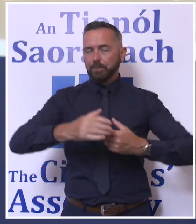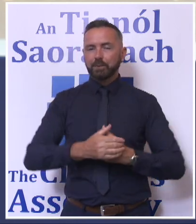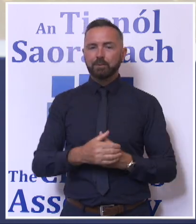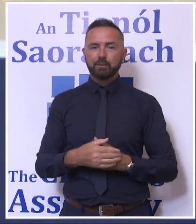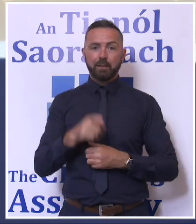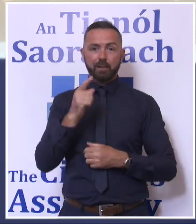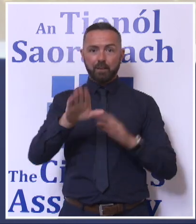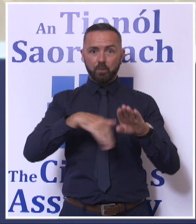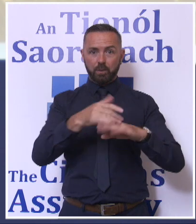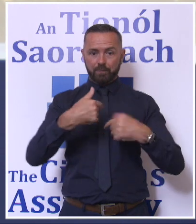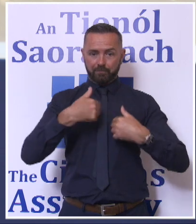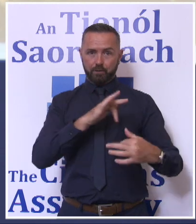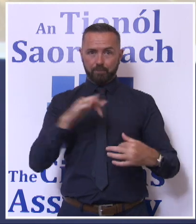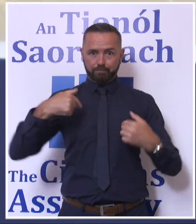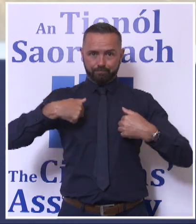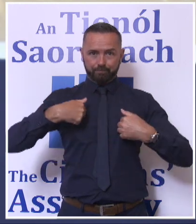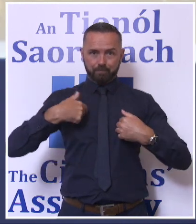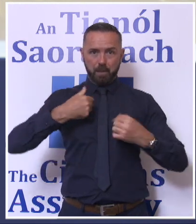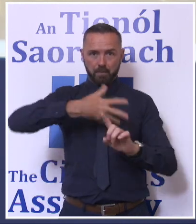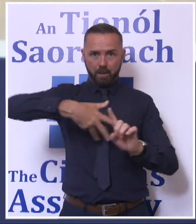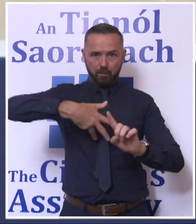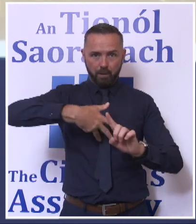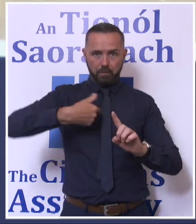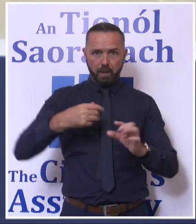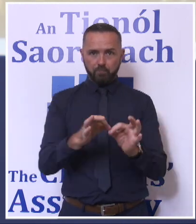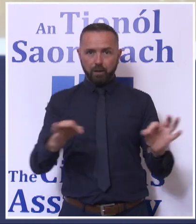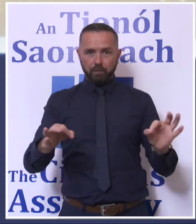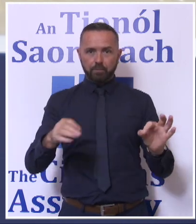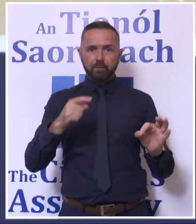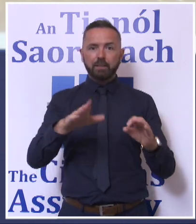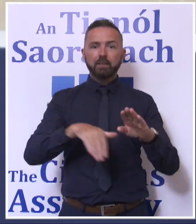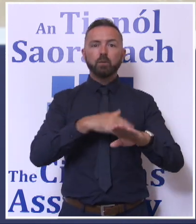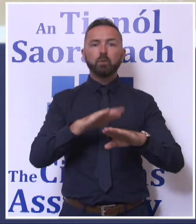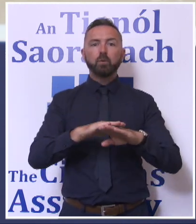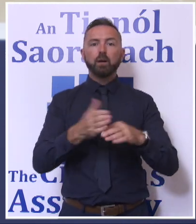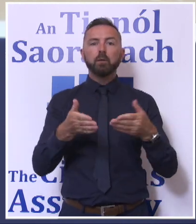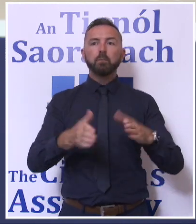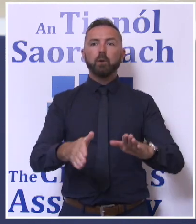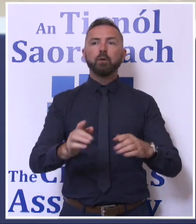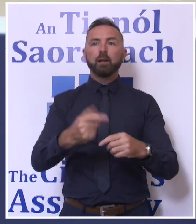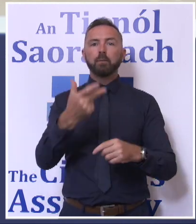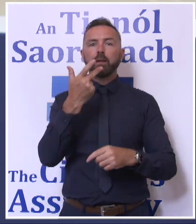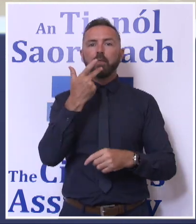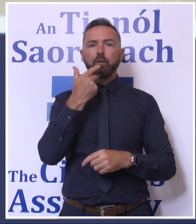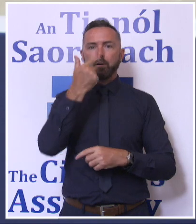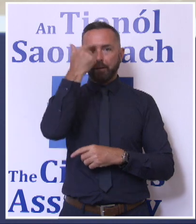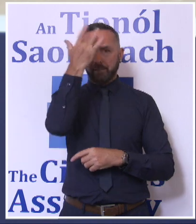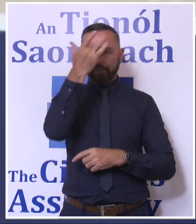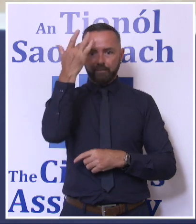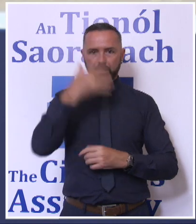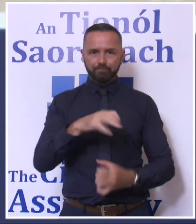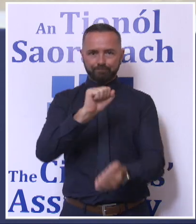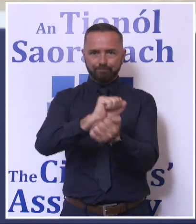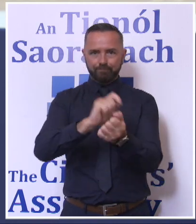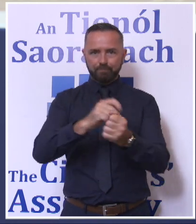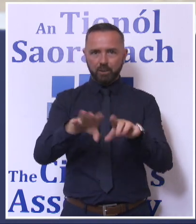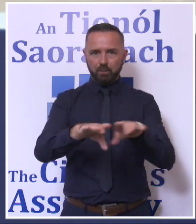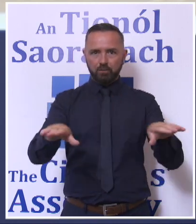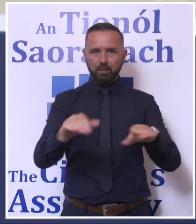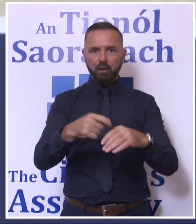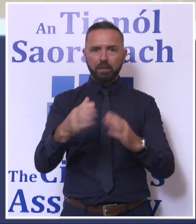where we look at what should or how could it look like in terms of what a directly elected mayor would look like, those structures, and we'll discuss